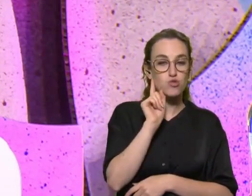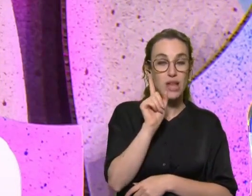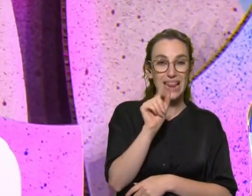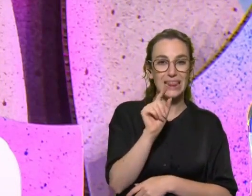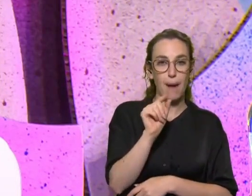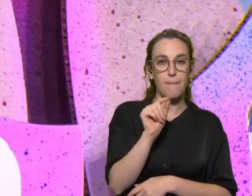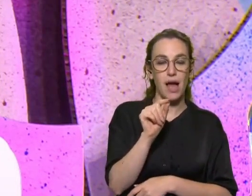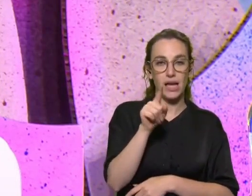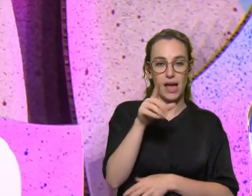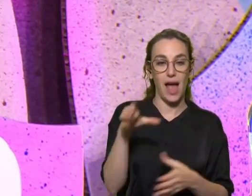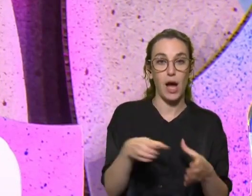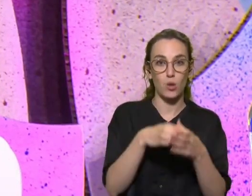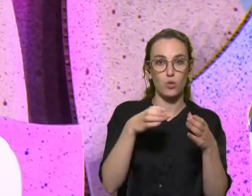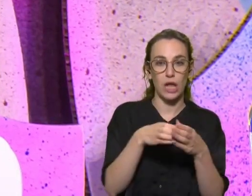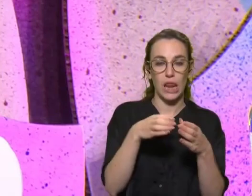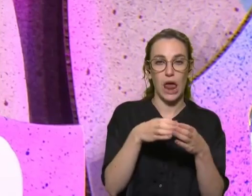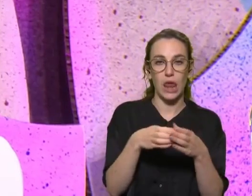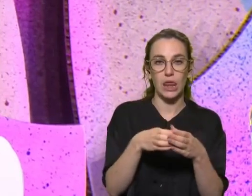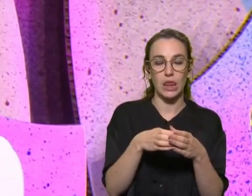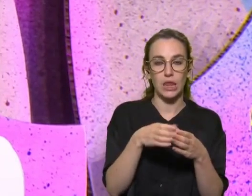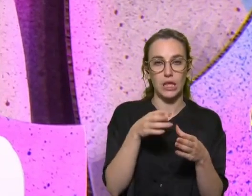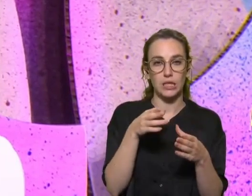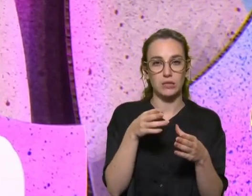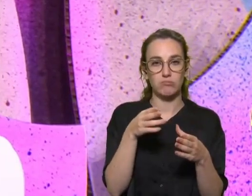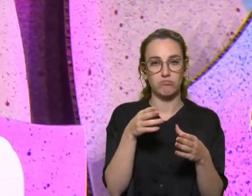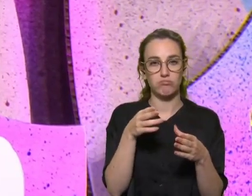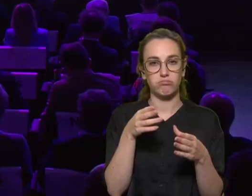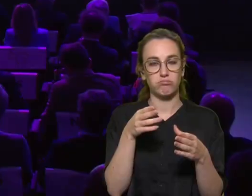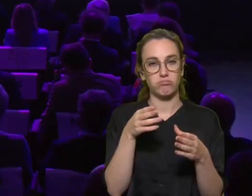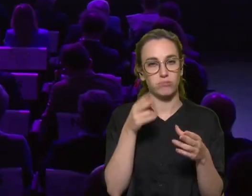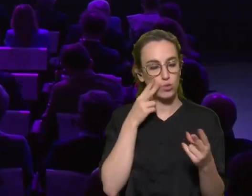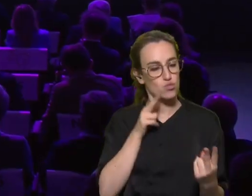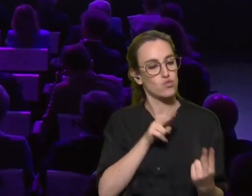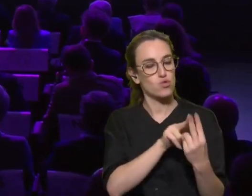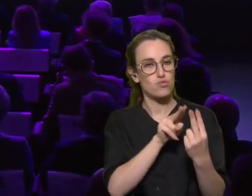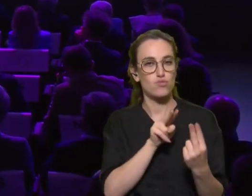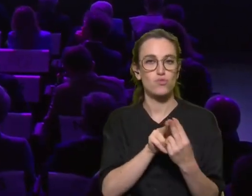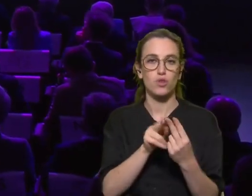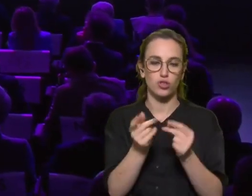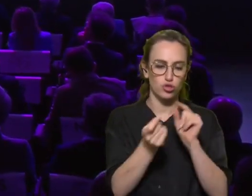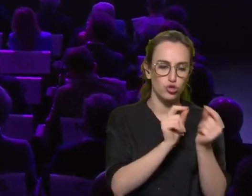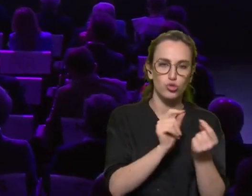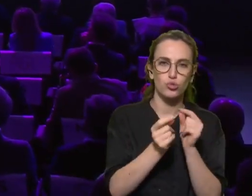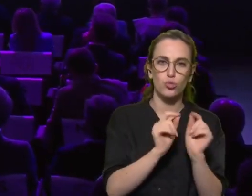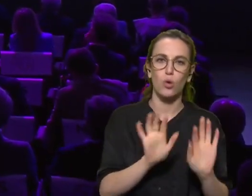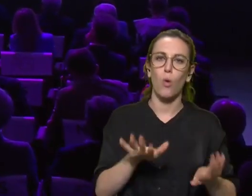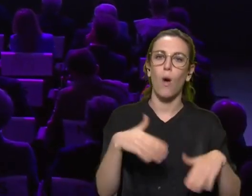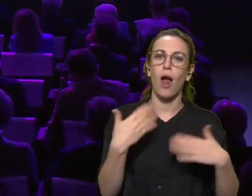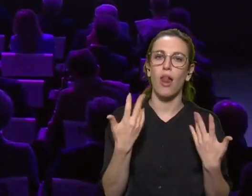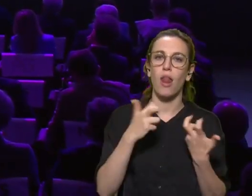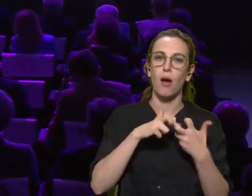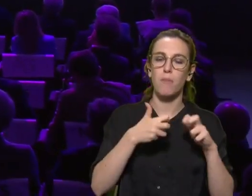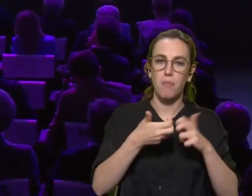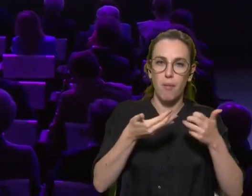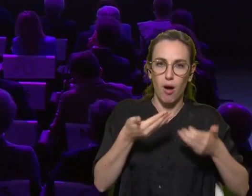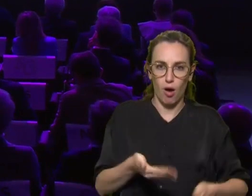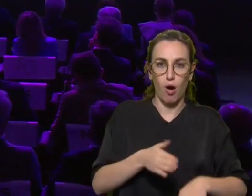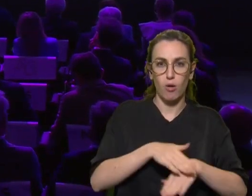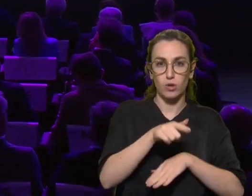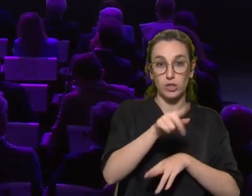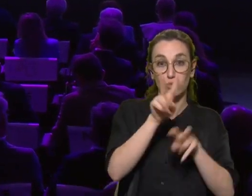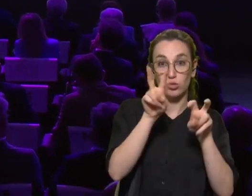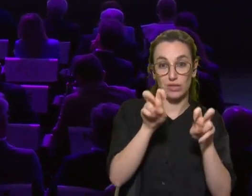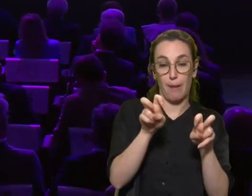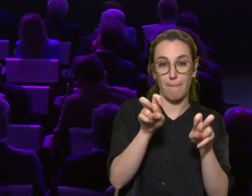It is important that the community meet and discuss such